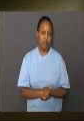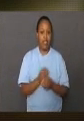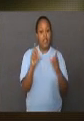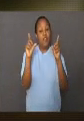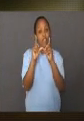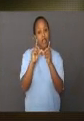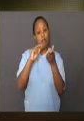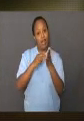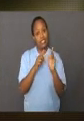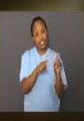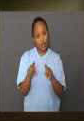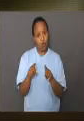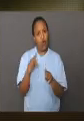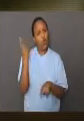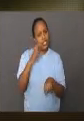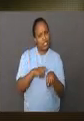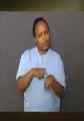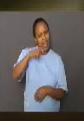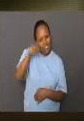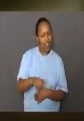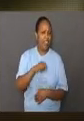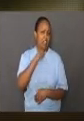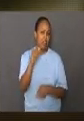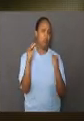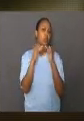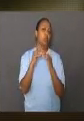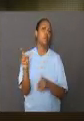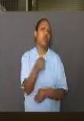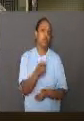fair is not necessarily equal.